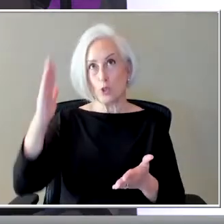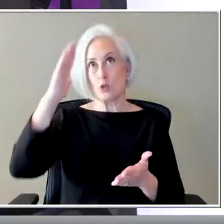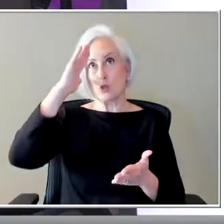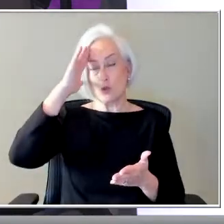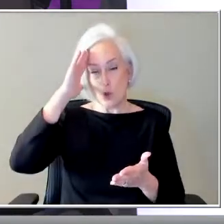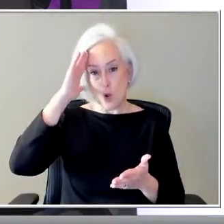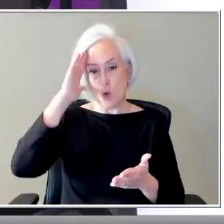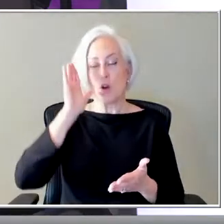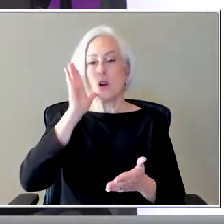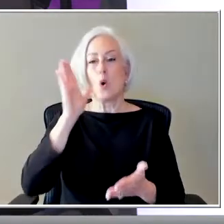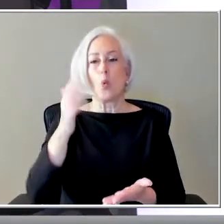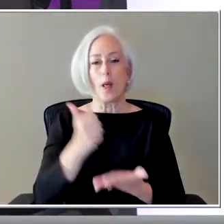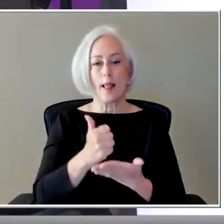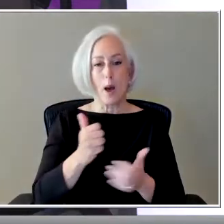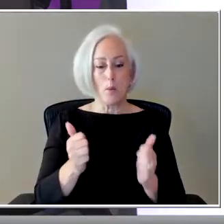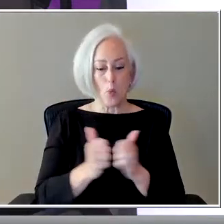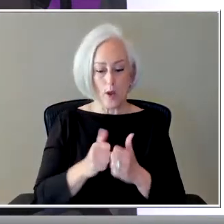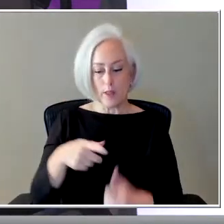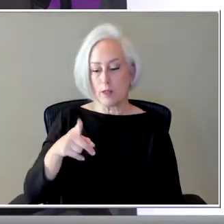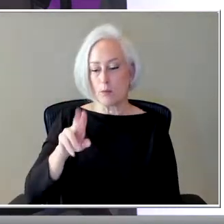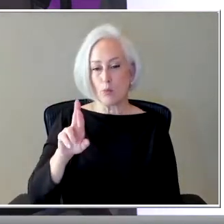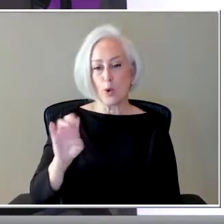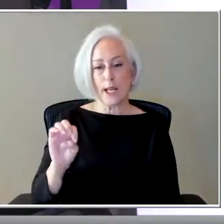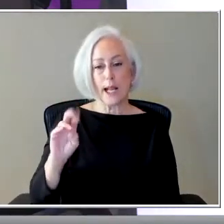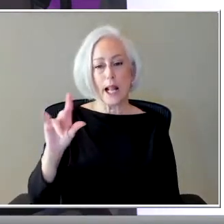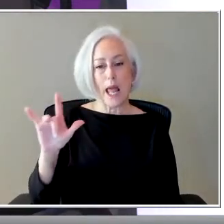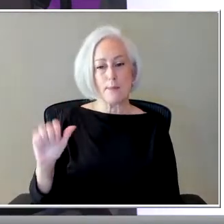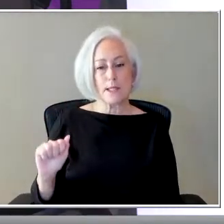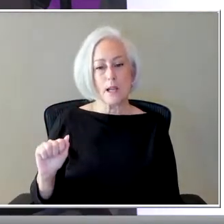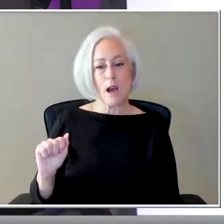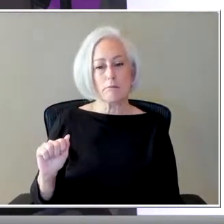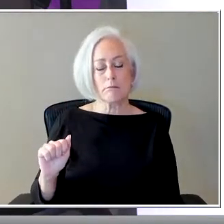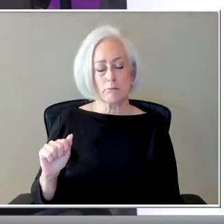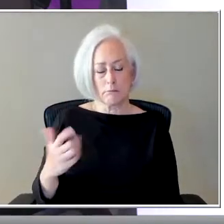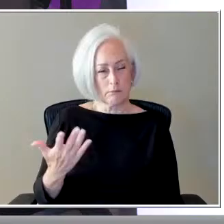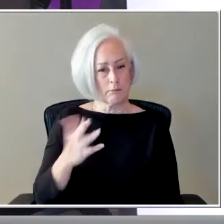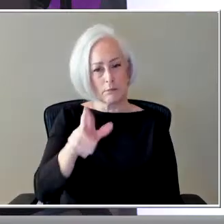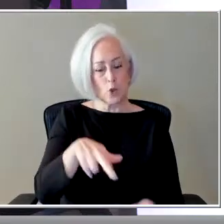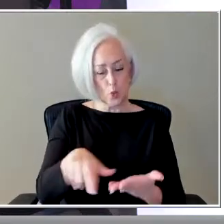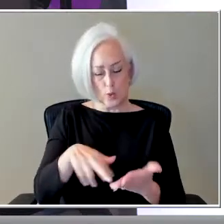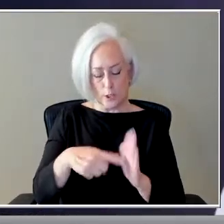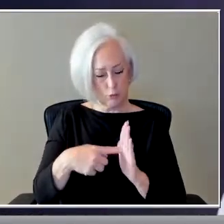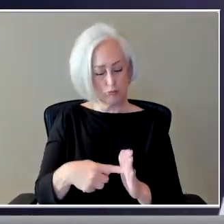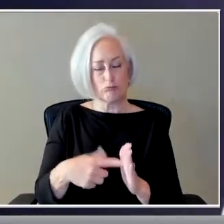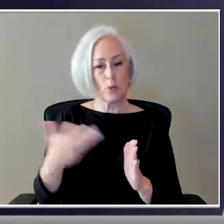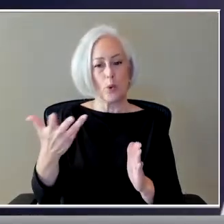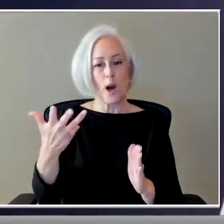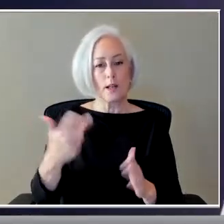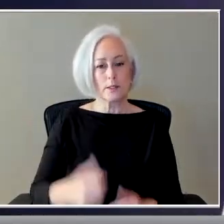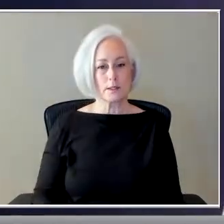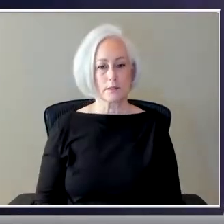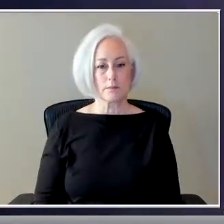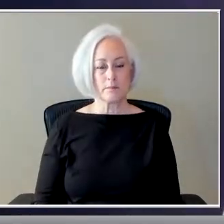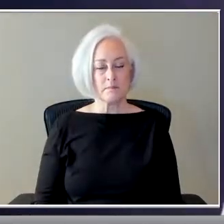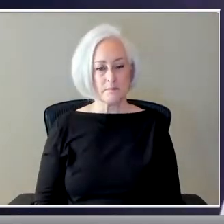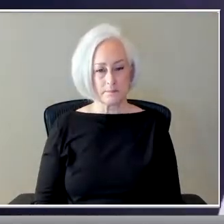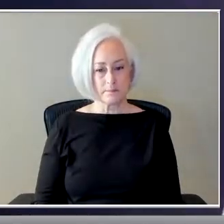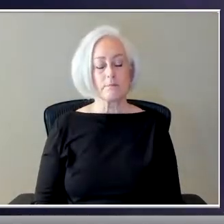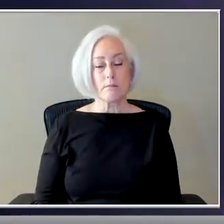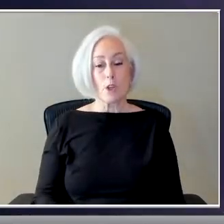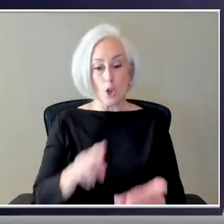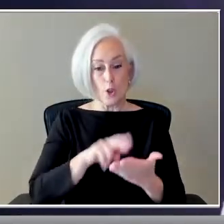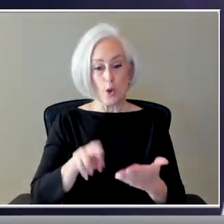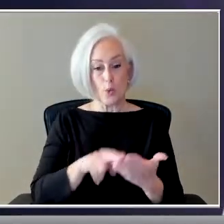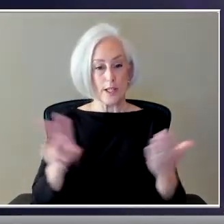with preeclampsia, what did the research show you? This research I've seen, I have a